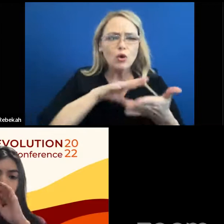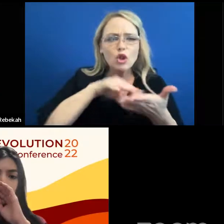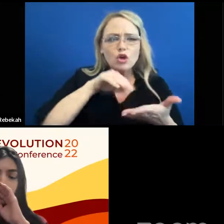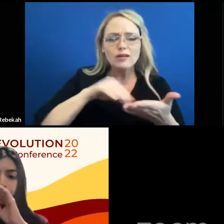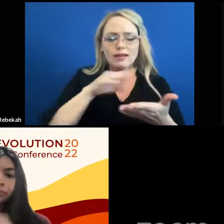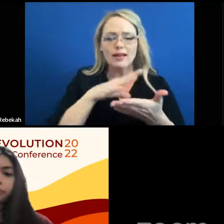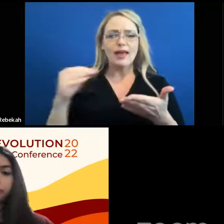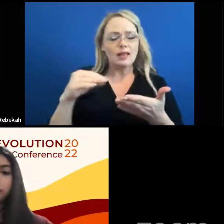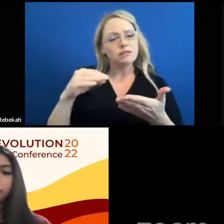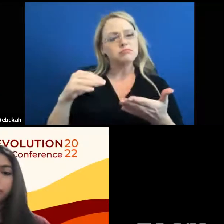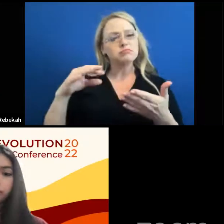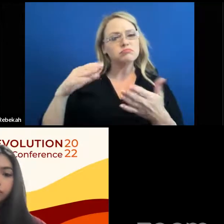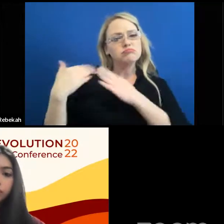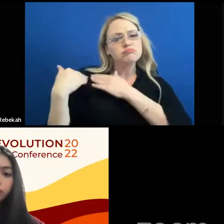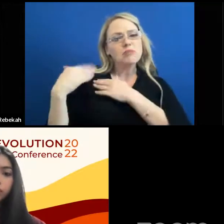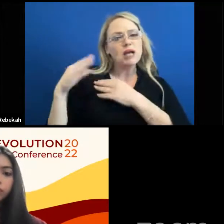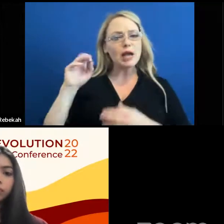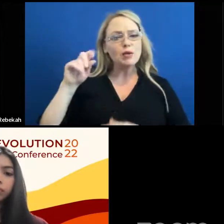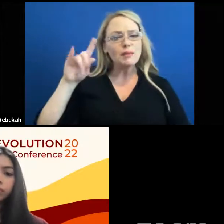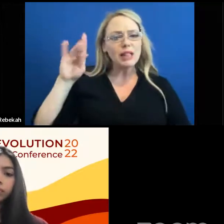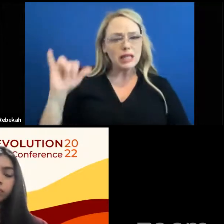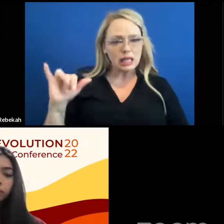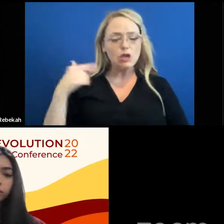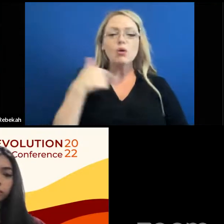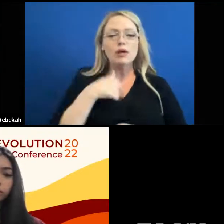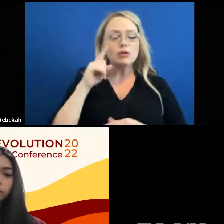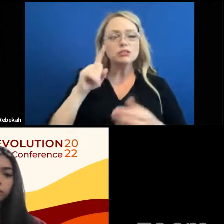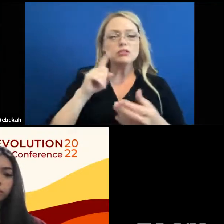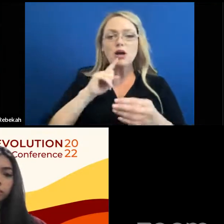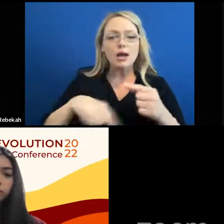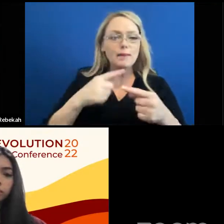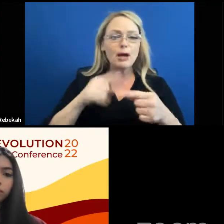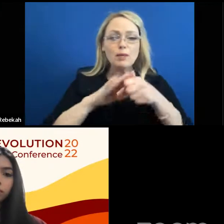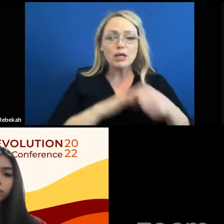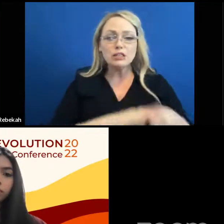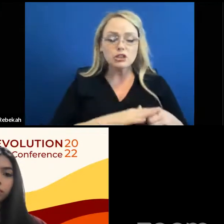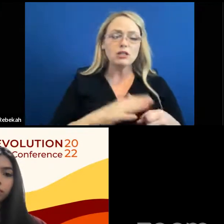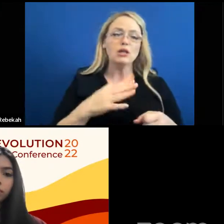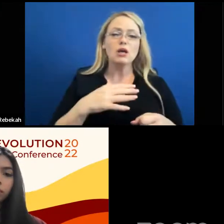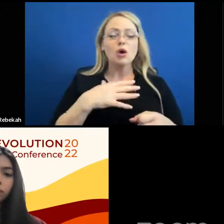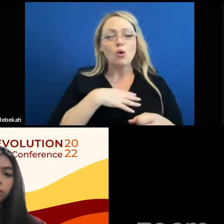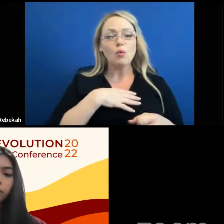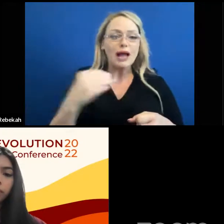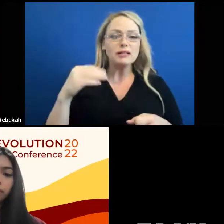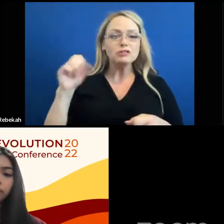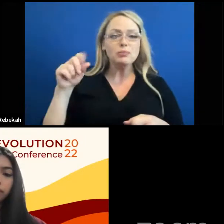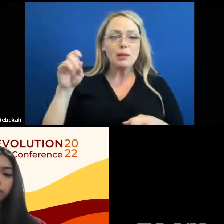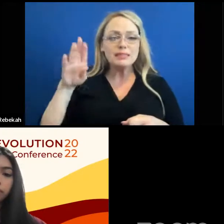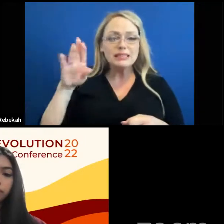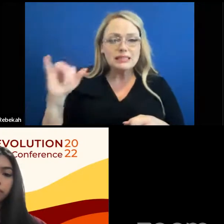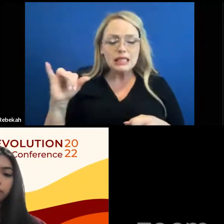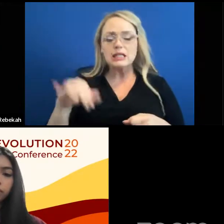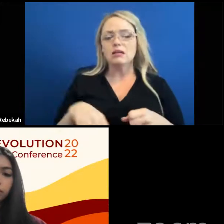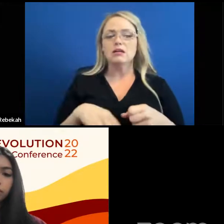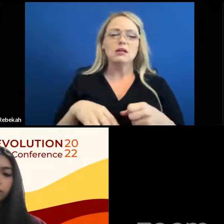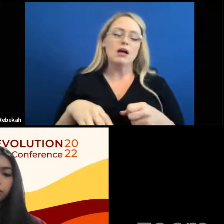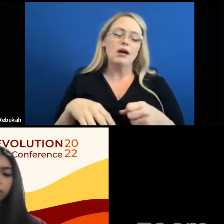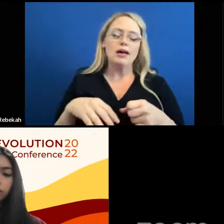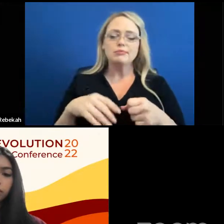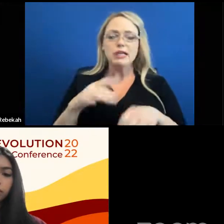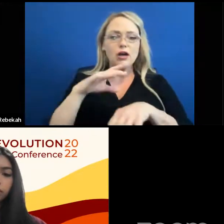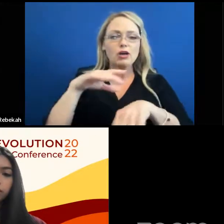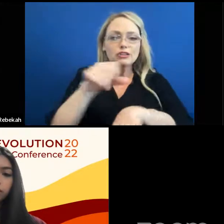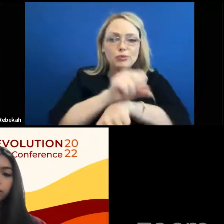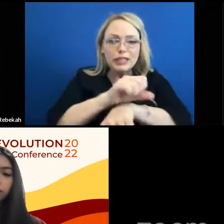on the interconnected systems of oppression, white supremacy, heteropatriarchy, the incarceration system,